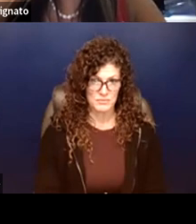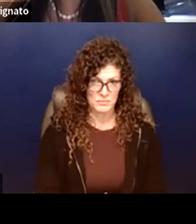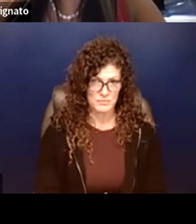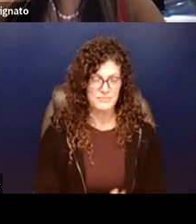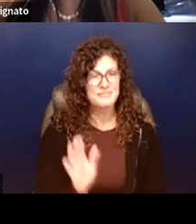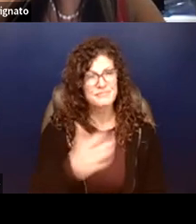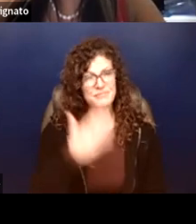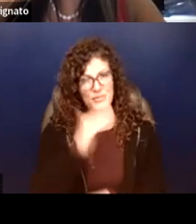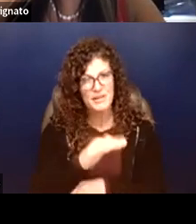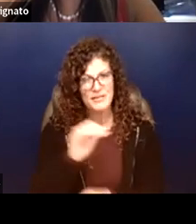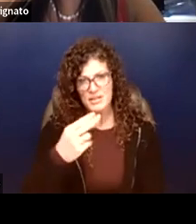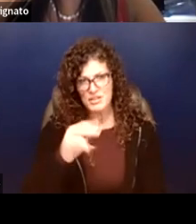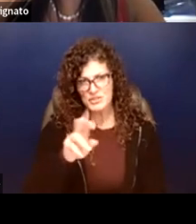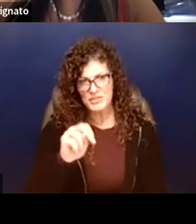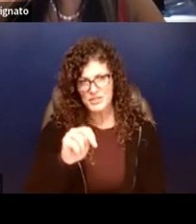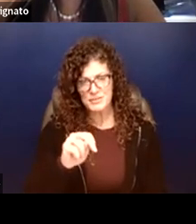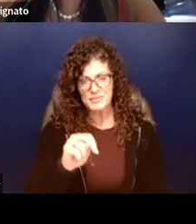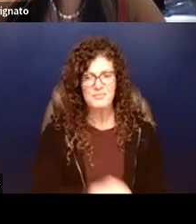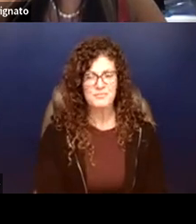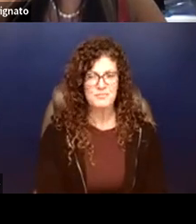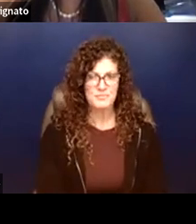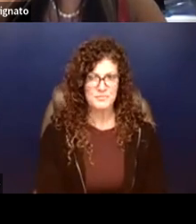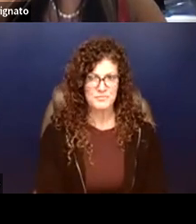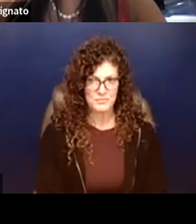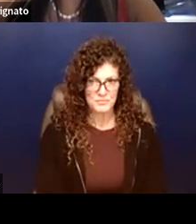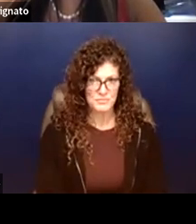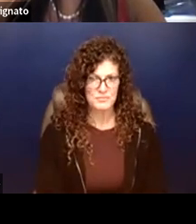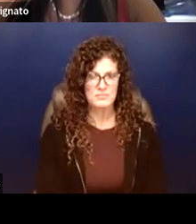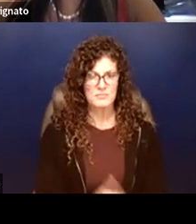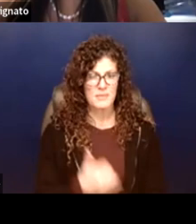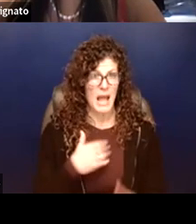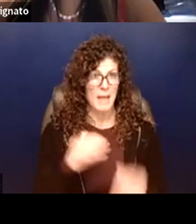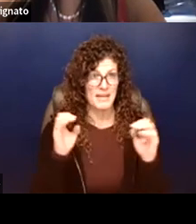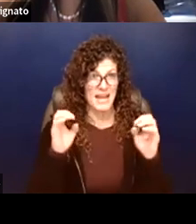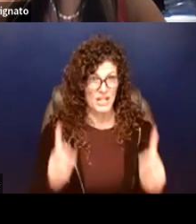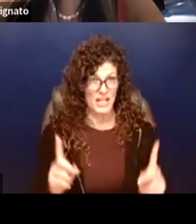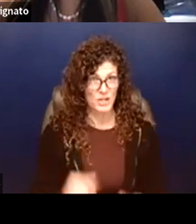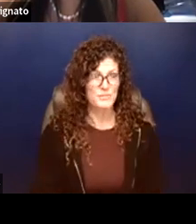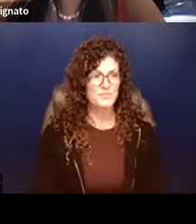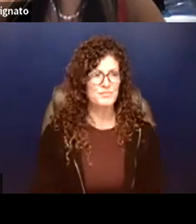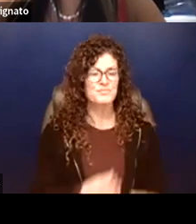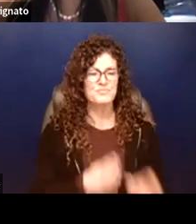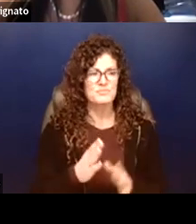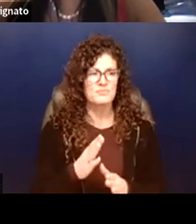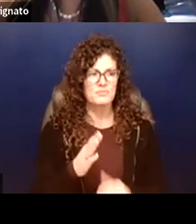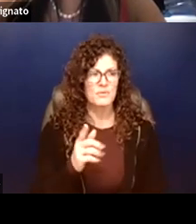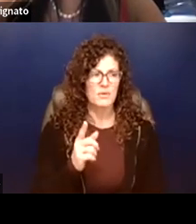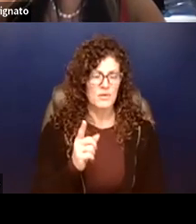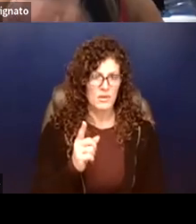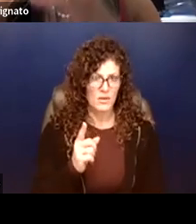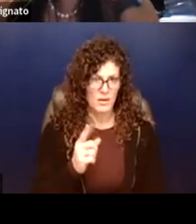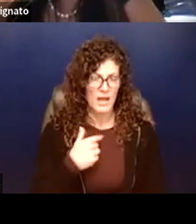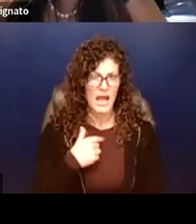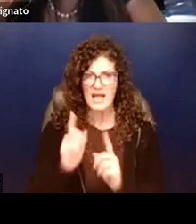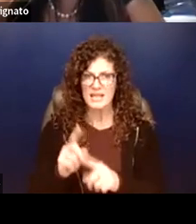Good evening, everyone. My name is Sharon Hinton. I am an educator, parent of a BPS graduate. I attended Boston Public